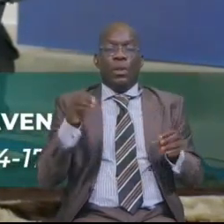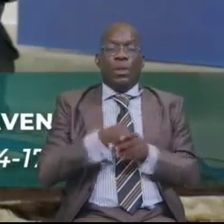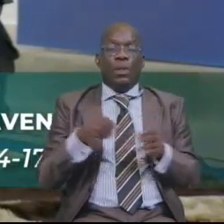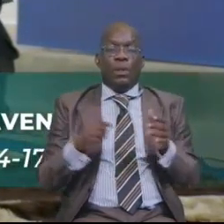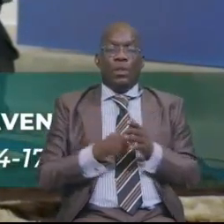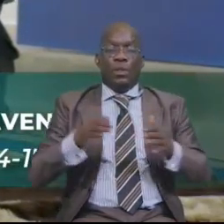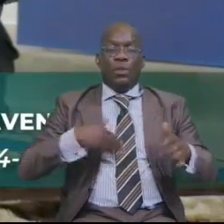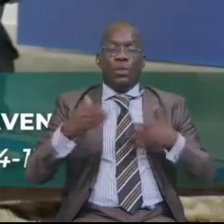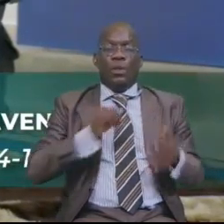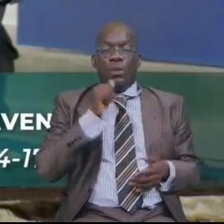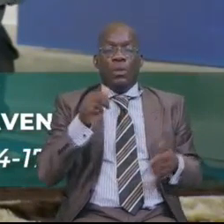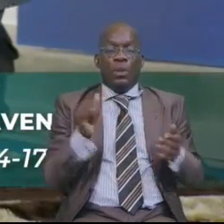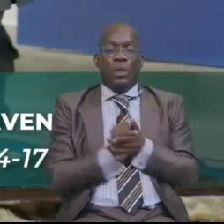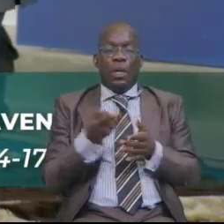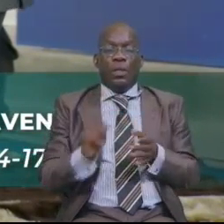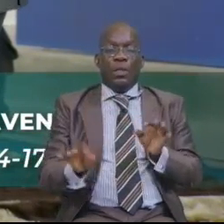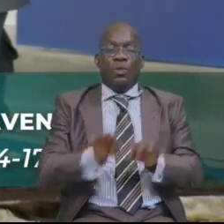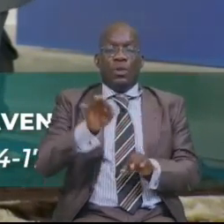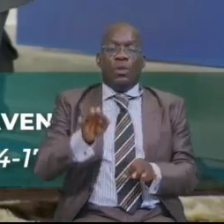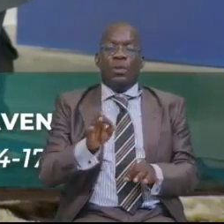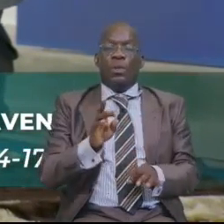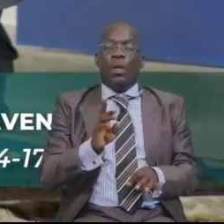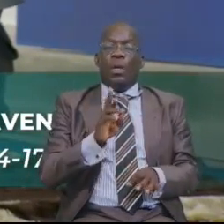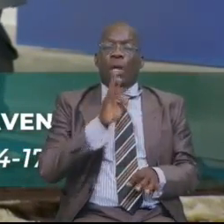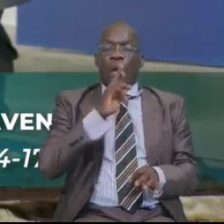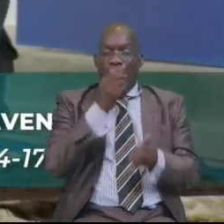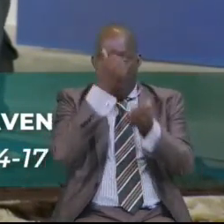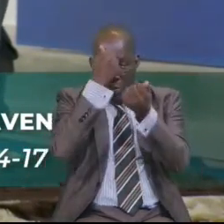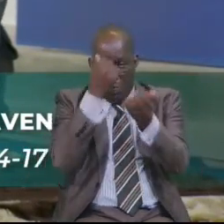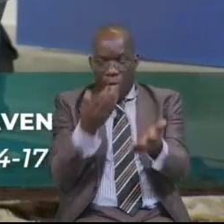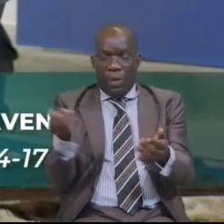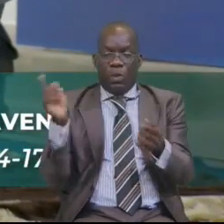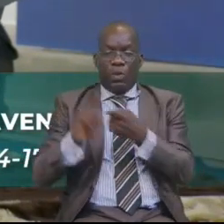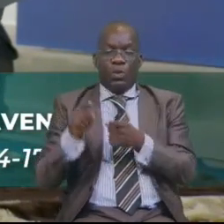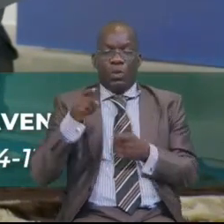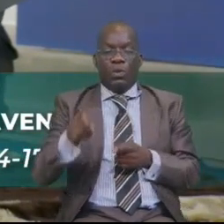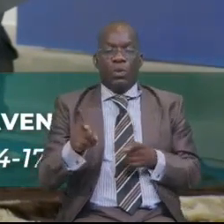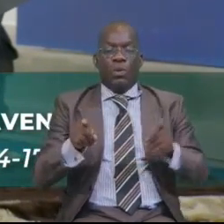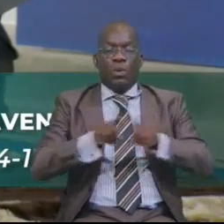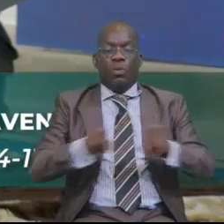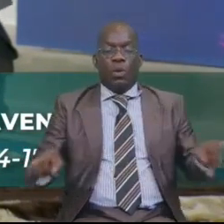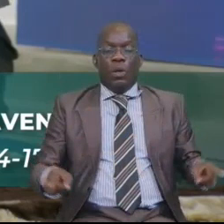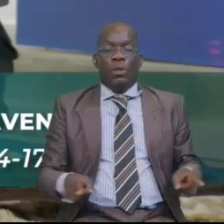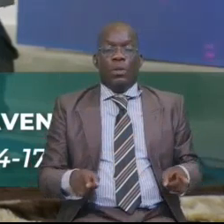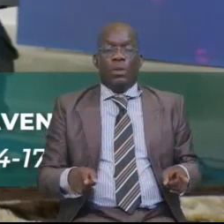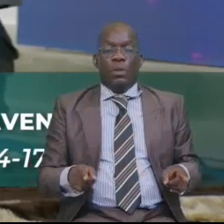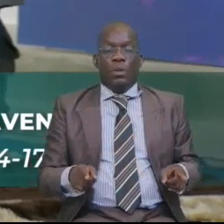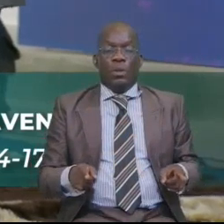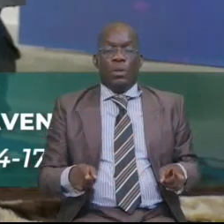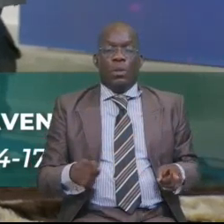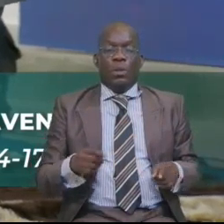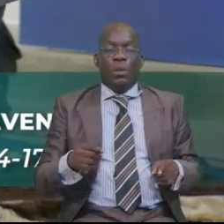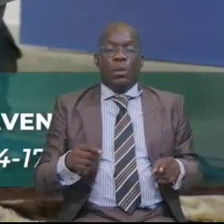not that the spirits are subject unto you, but rejoice